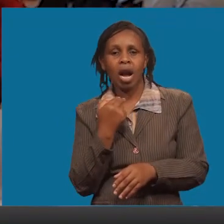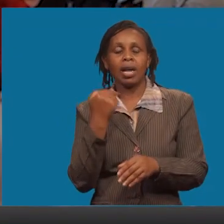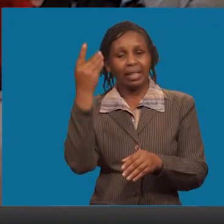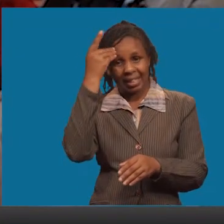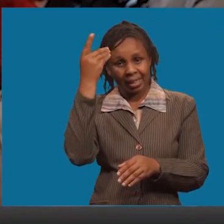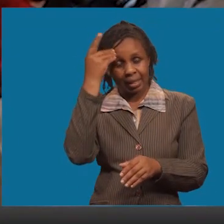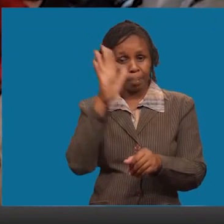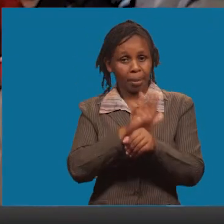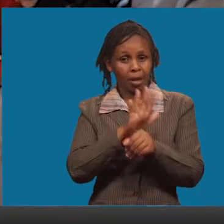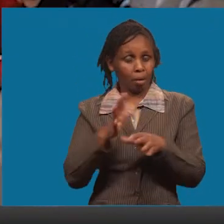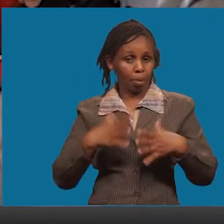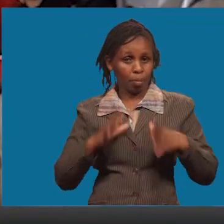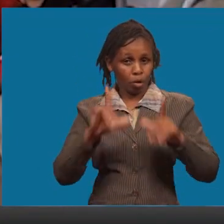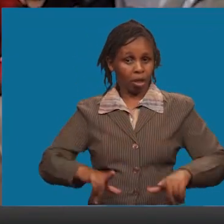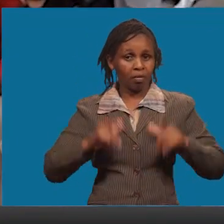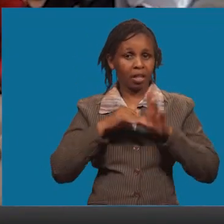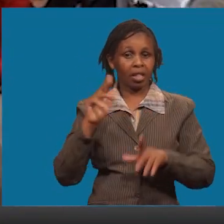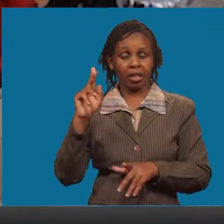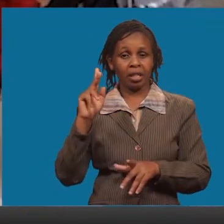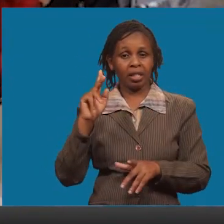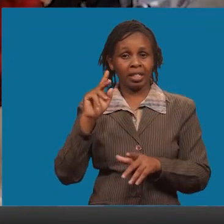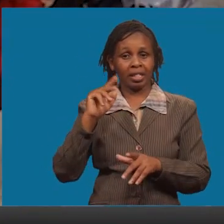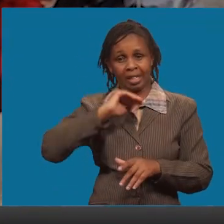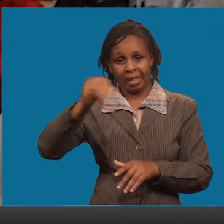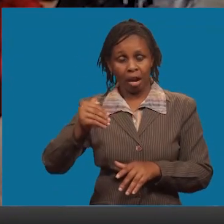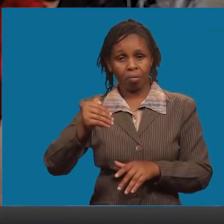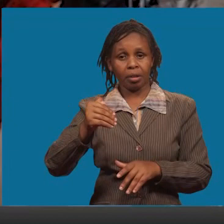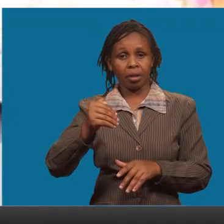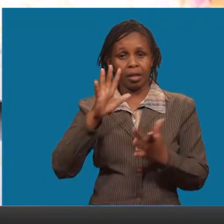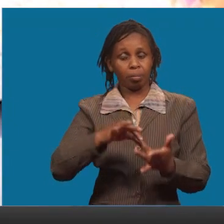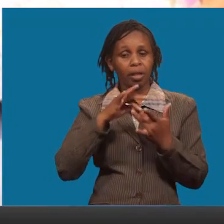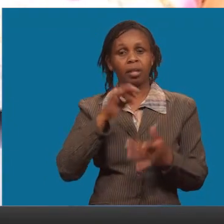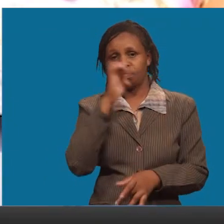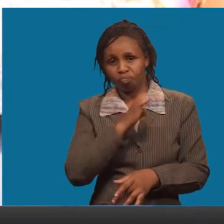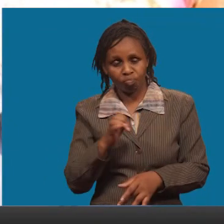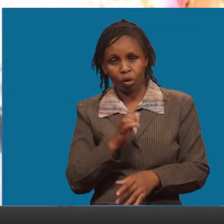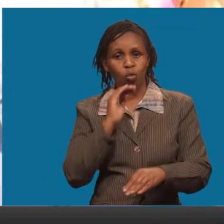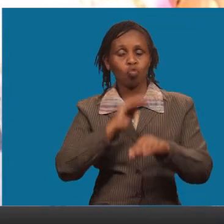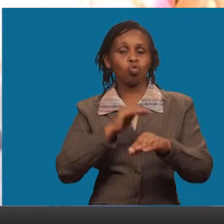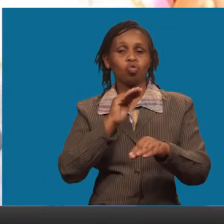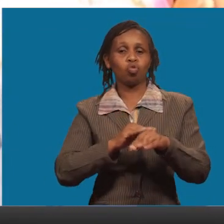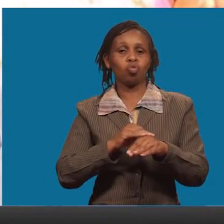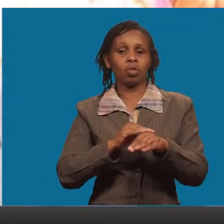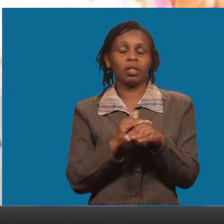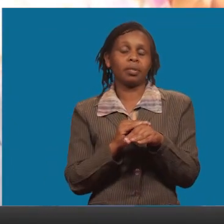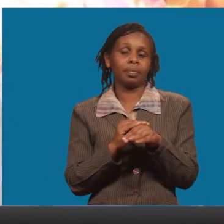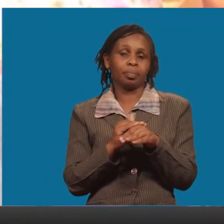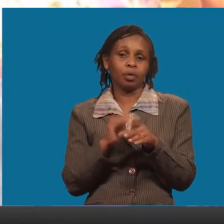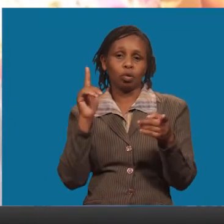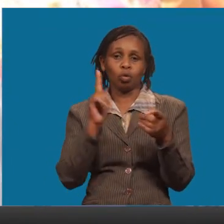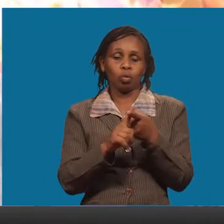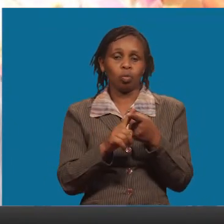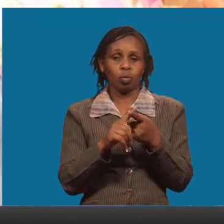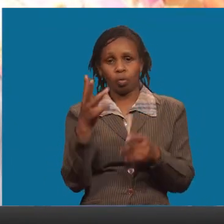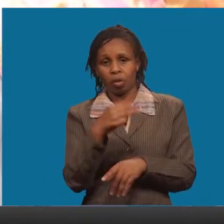vijijini wakiwa ni wazee, hivyo huduma hii iliwafaa wengi. Leo tumeona